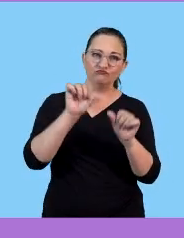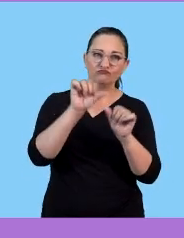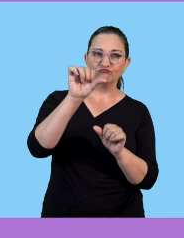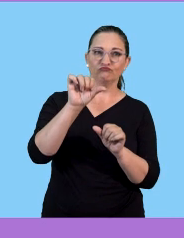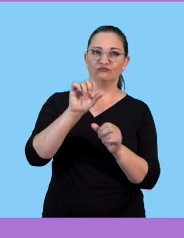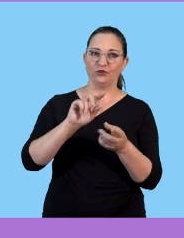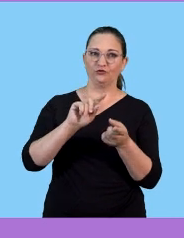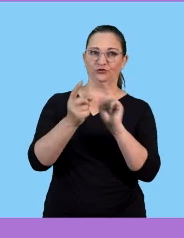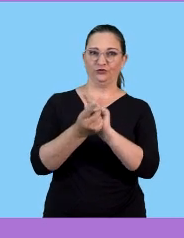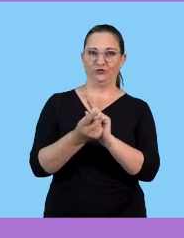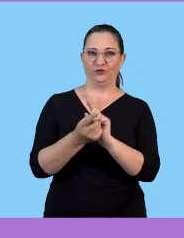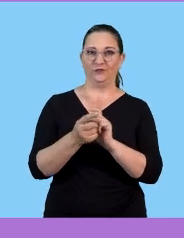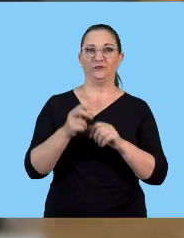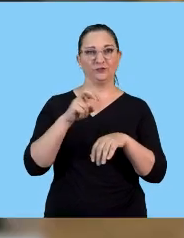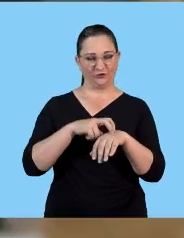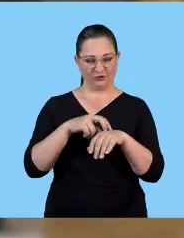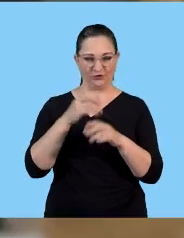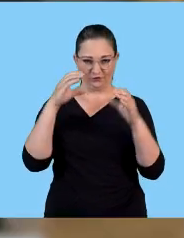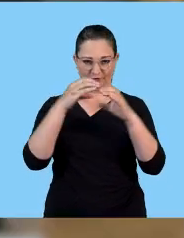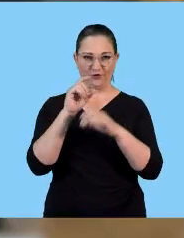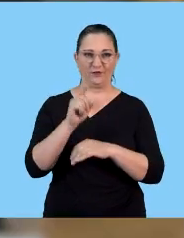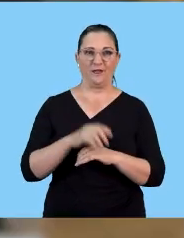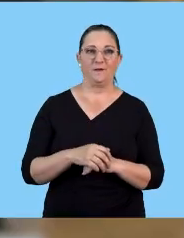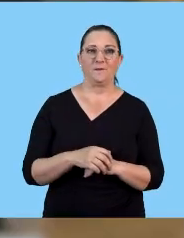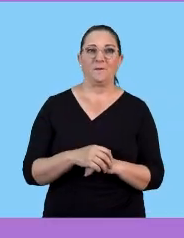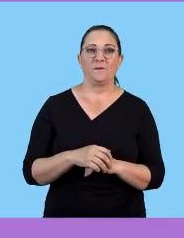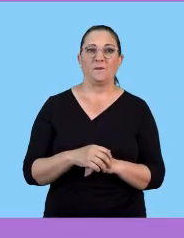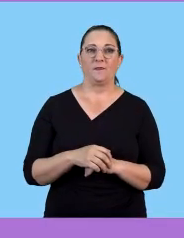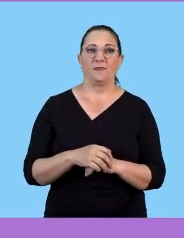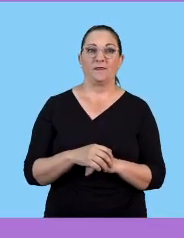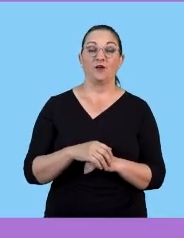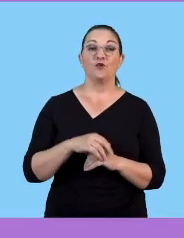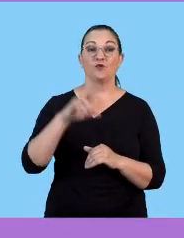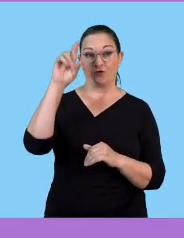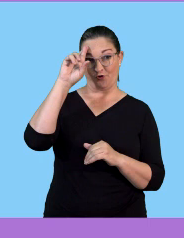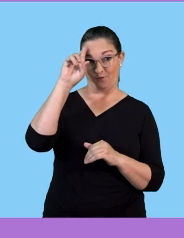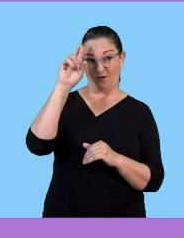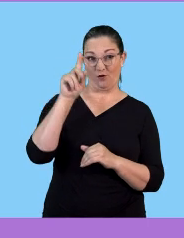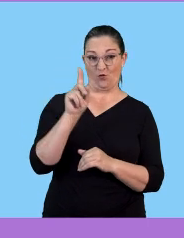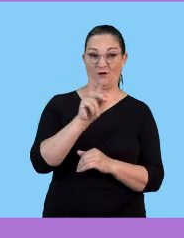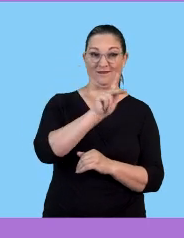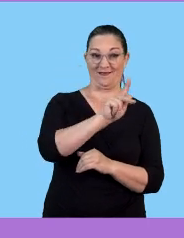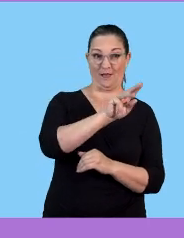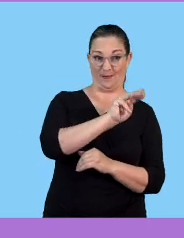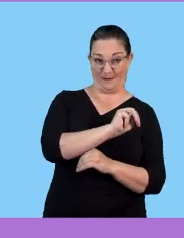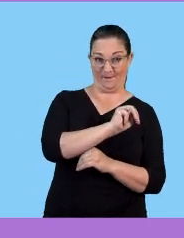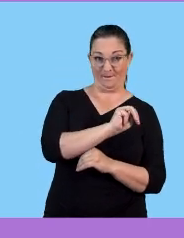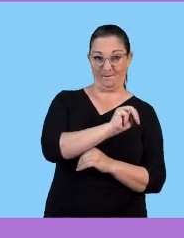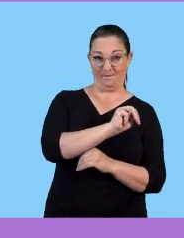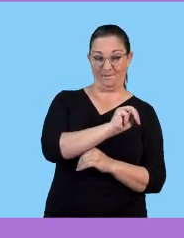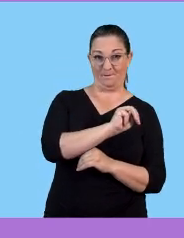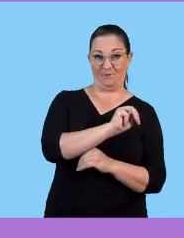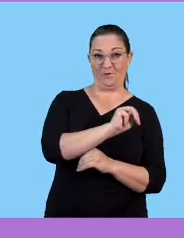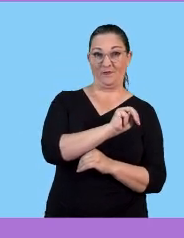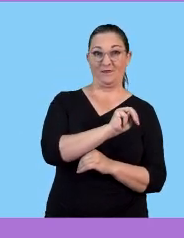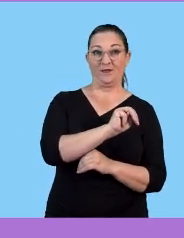conversions, there's a frog again. All right, so looking at the frog, all right, we've got to go, all right, let's start with kilometers. Let's start